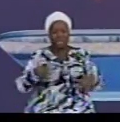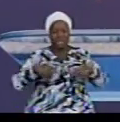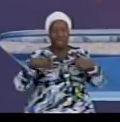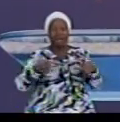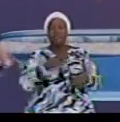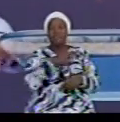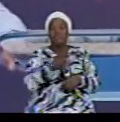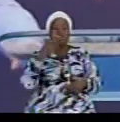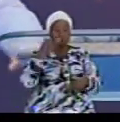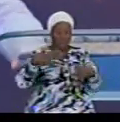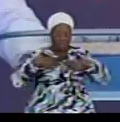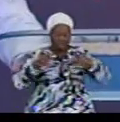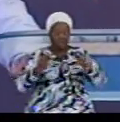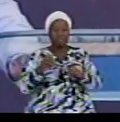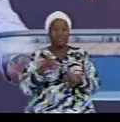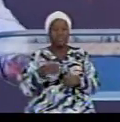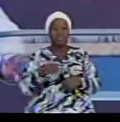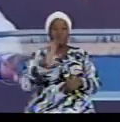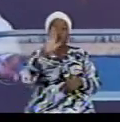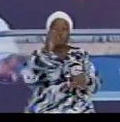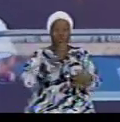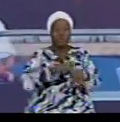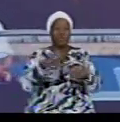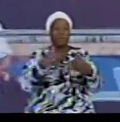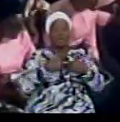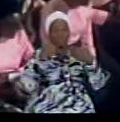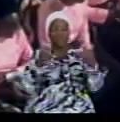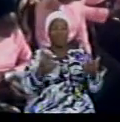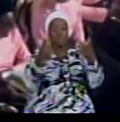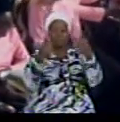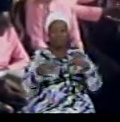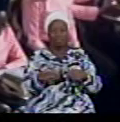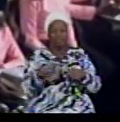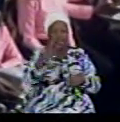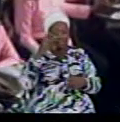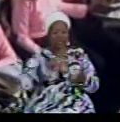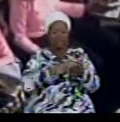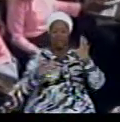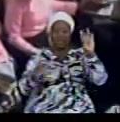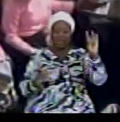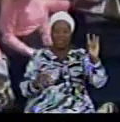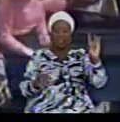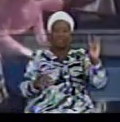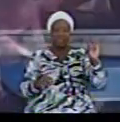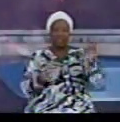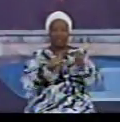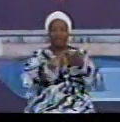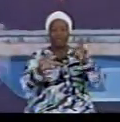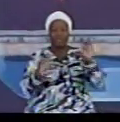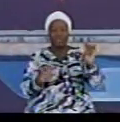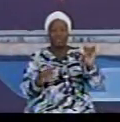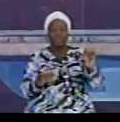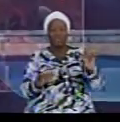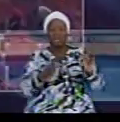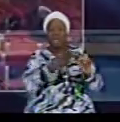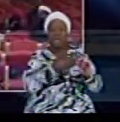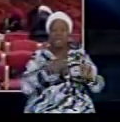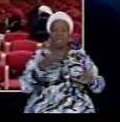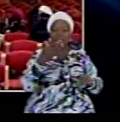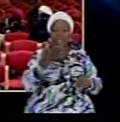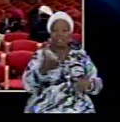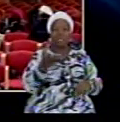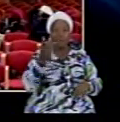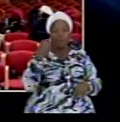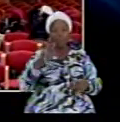were healed. Your time has now come. Look at verse 8. It says in verse 8, and there was